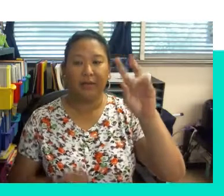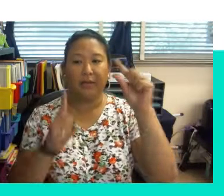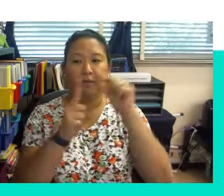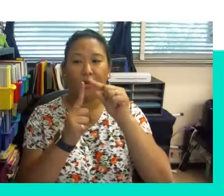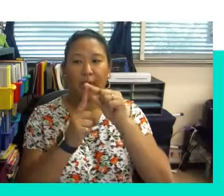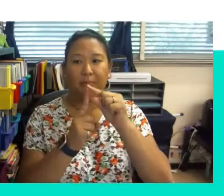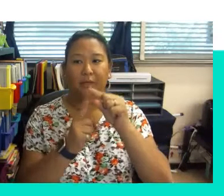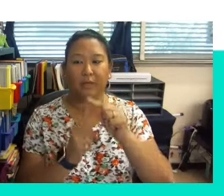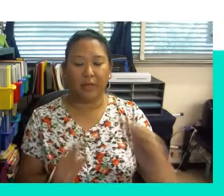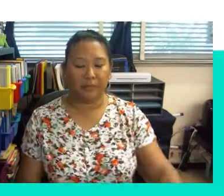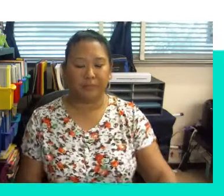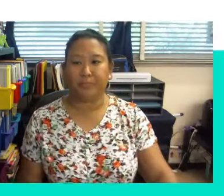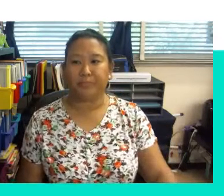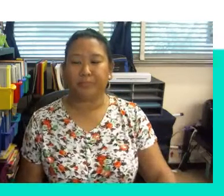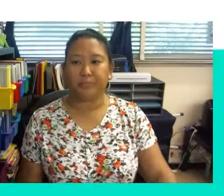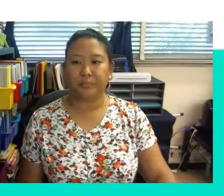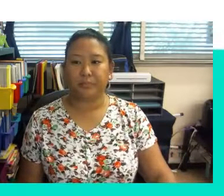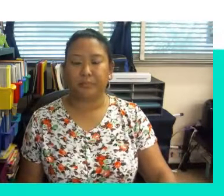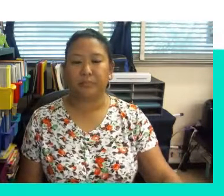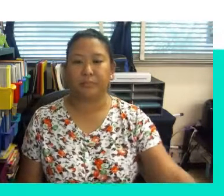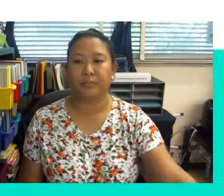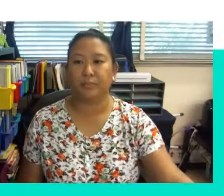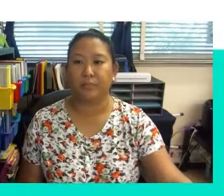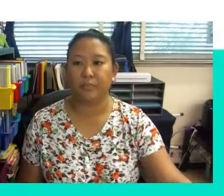Unit 7, Vocabulary.